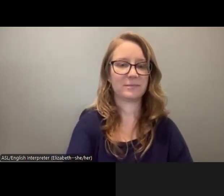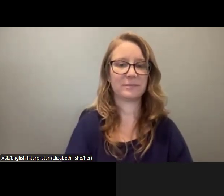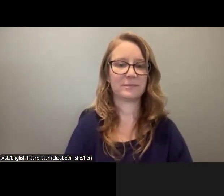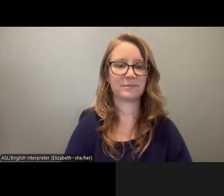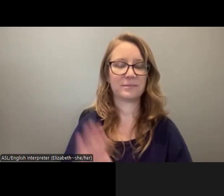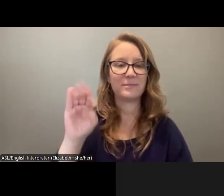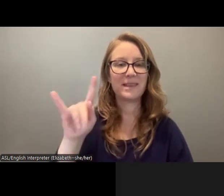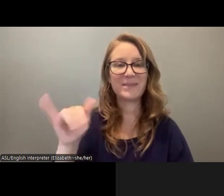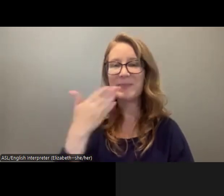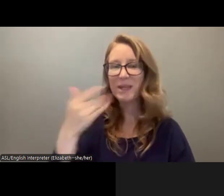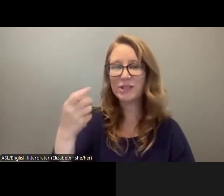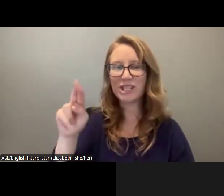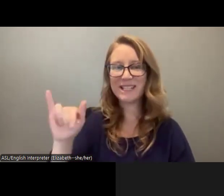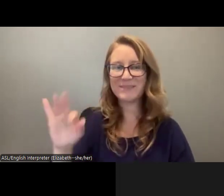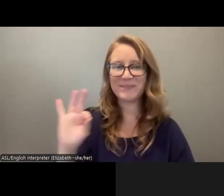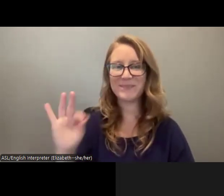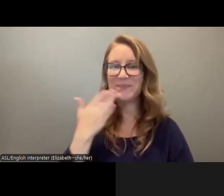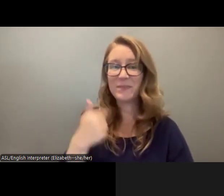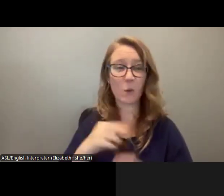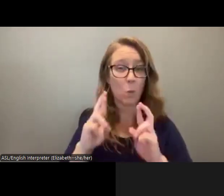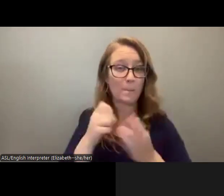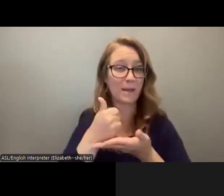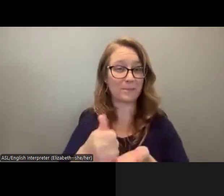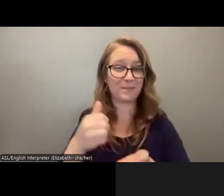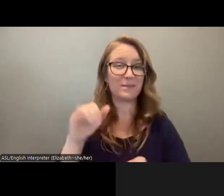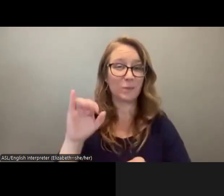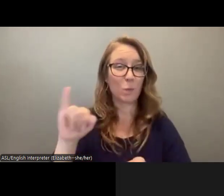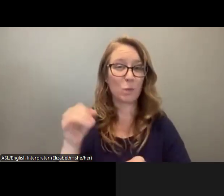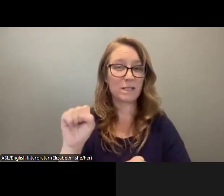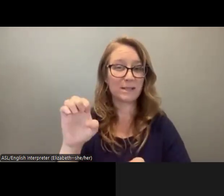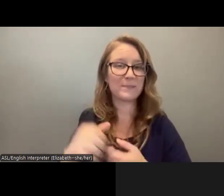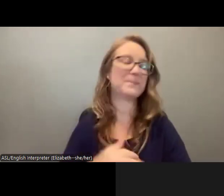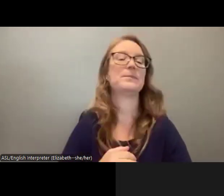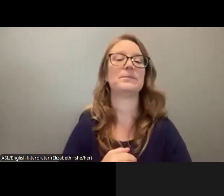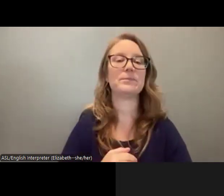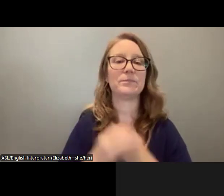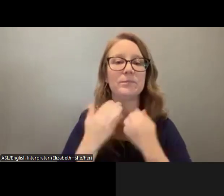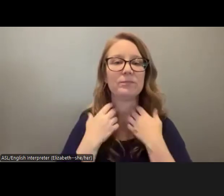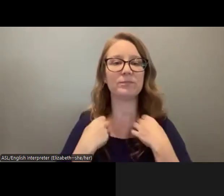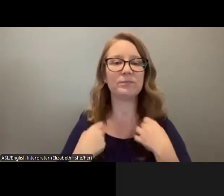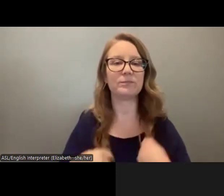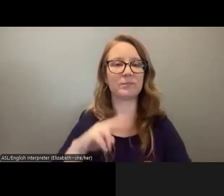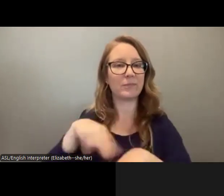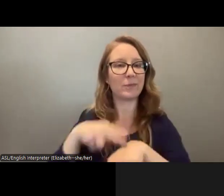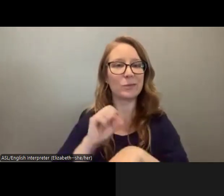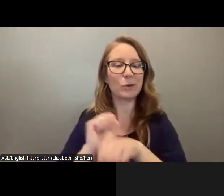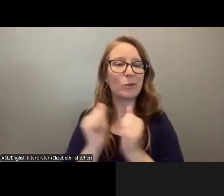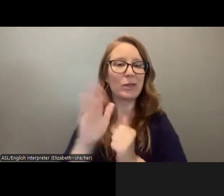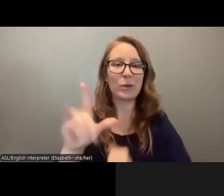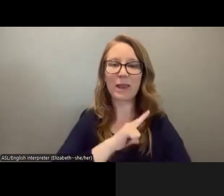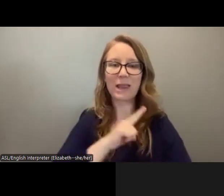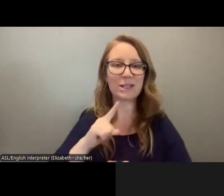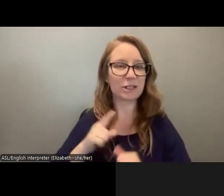Thanks, Jenny. I appreciate that. Hopefully, Jose, that helps. And I would say, of course, working with your legislature to